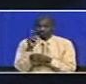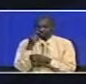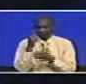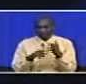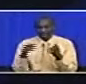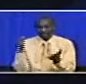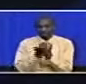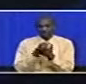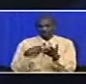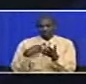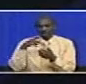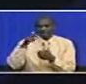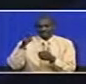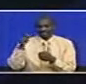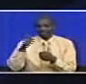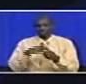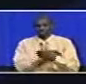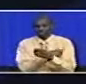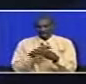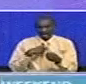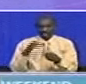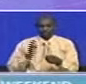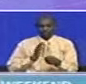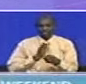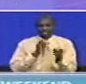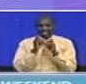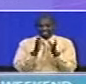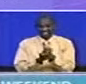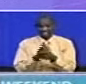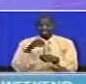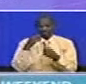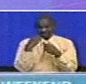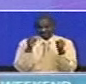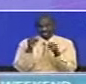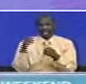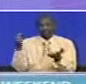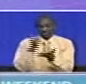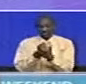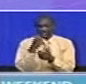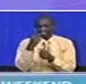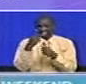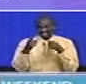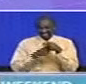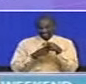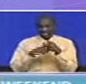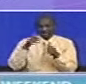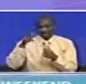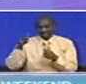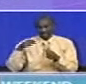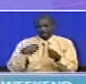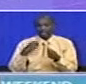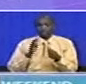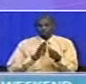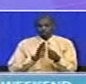appointment of parastatal chiefs and board directors. The president appointed 26 parastatal and board